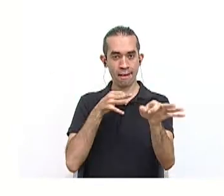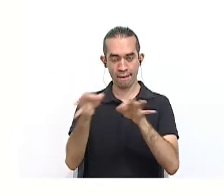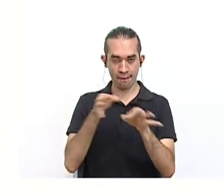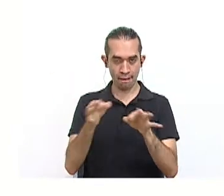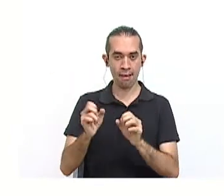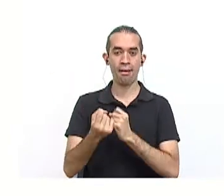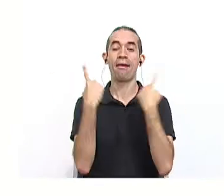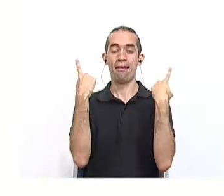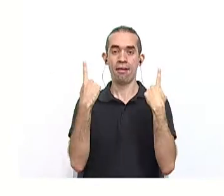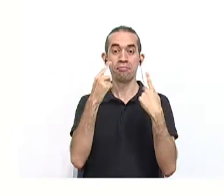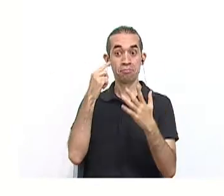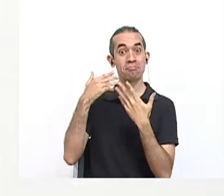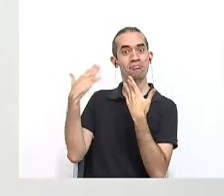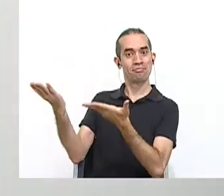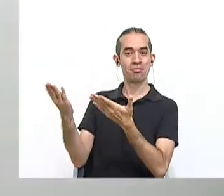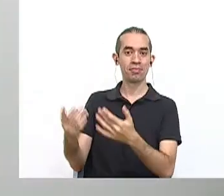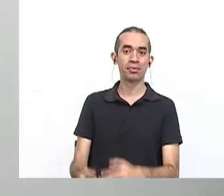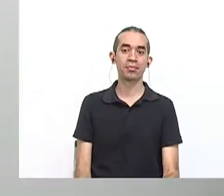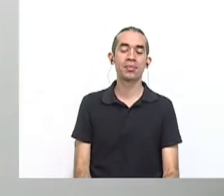Okay? Let's watch the video.